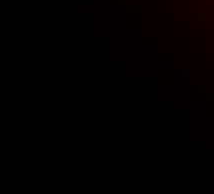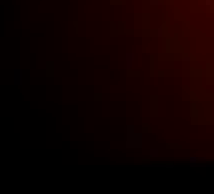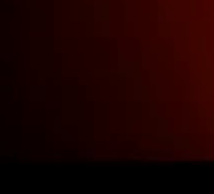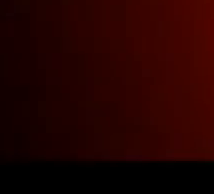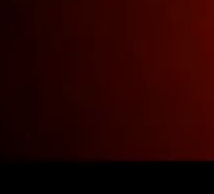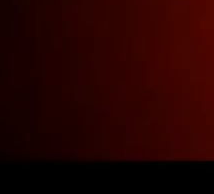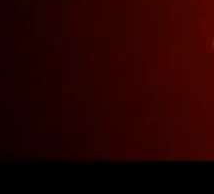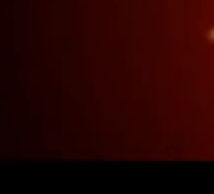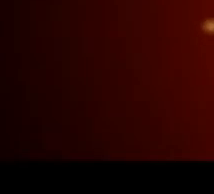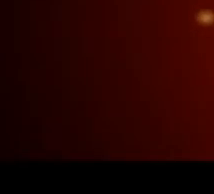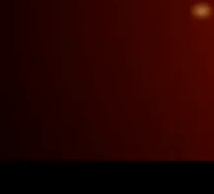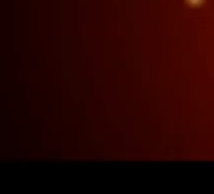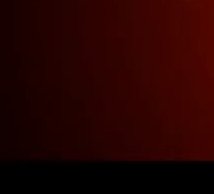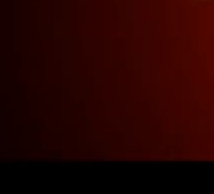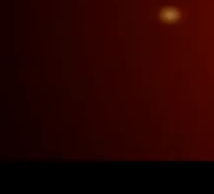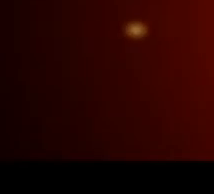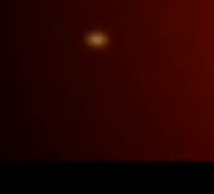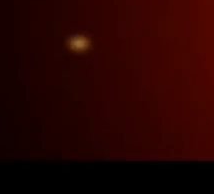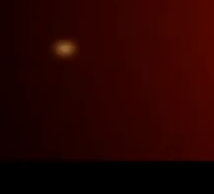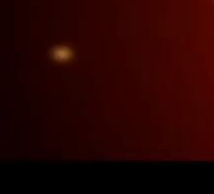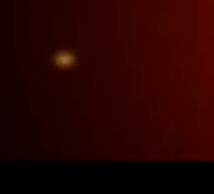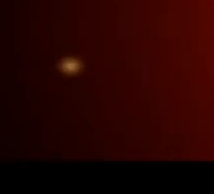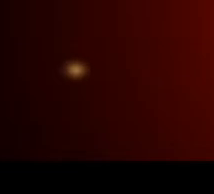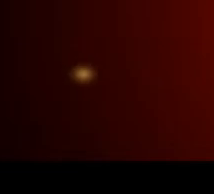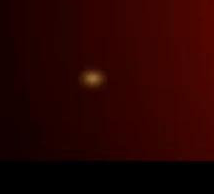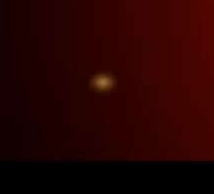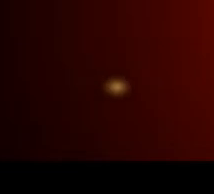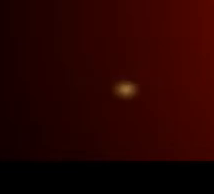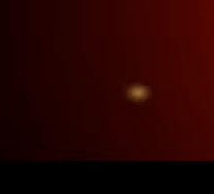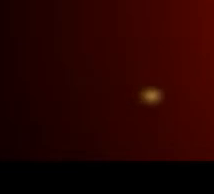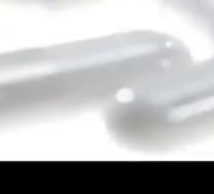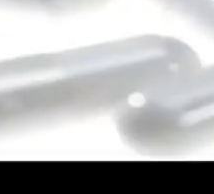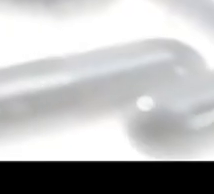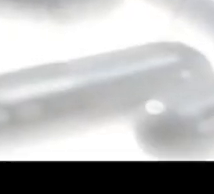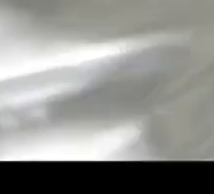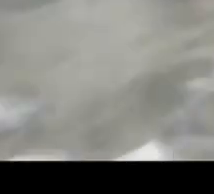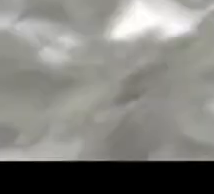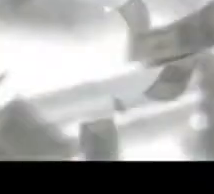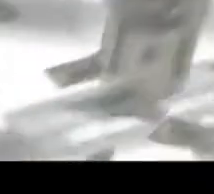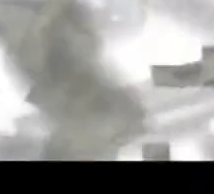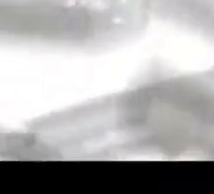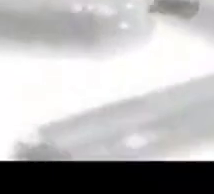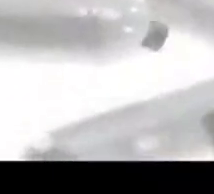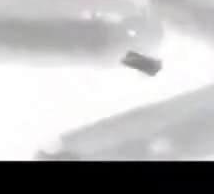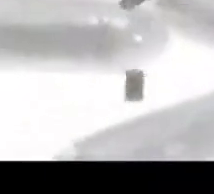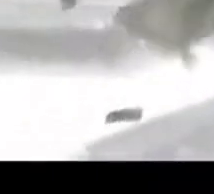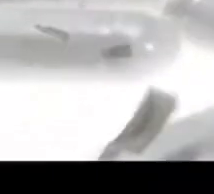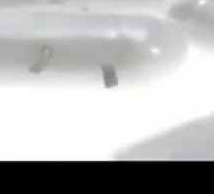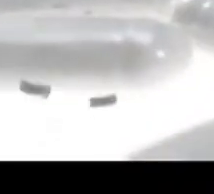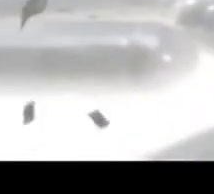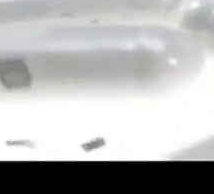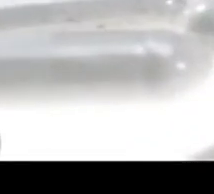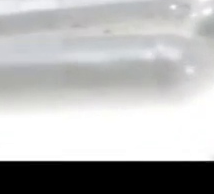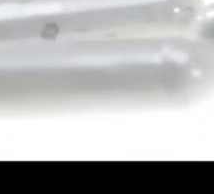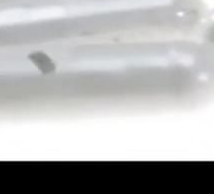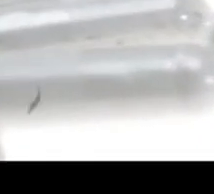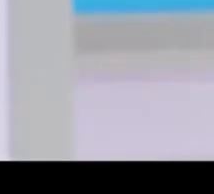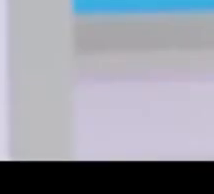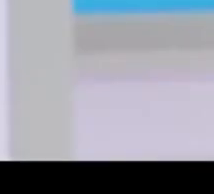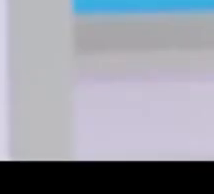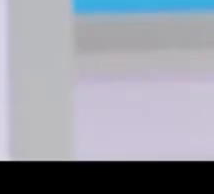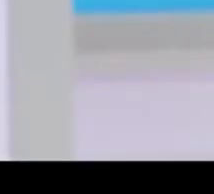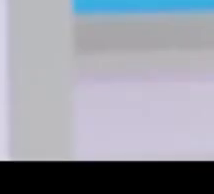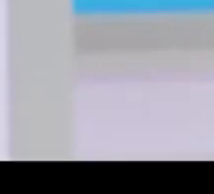more bioavailable, meaning absorbable and utilized within the body. It's that much better than the expensive stuff. So you really